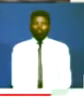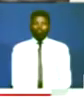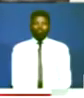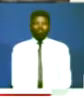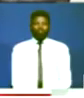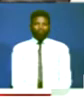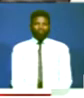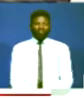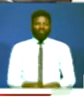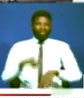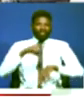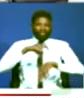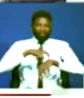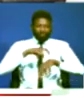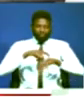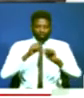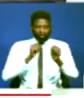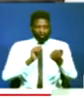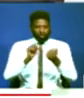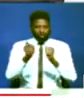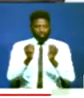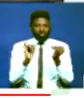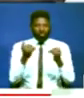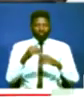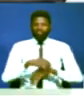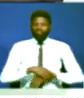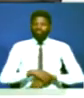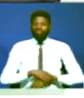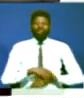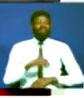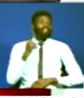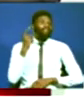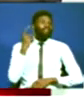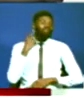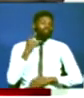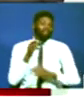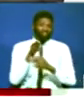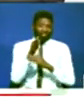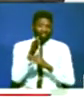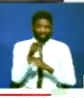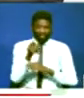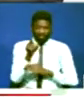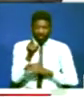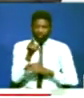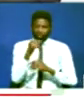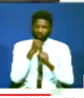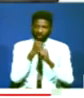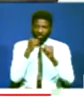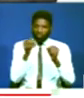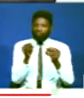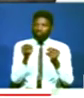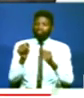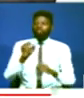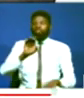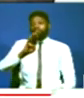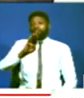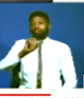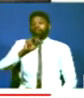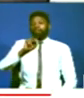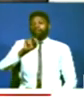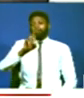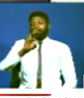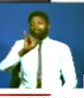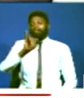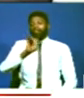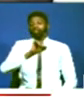Well, time for us to focus on some sports now. Hosts Kariobangi Sharks laboured before humbling Bandari 1-0 in a closely contested football